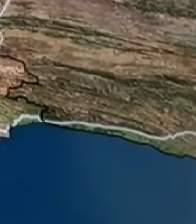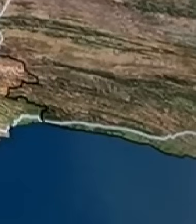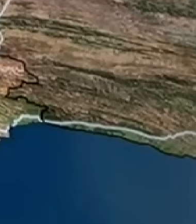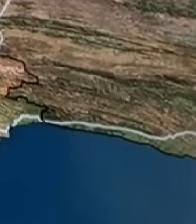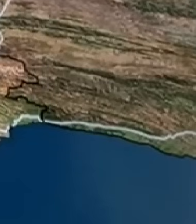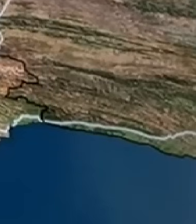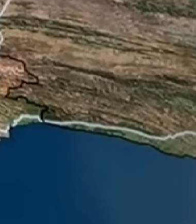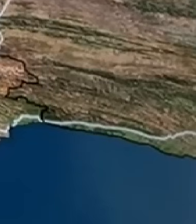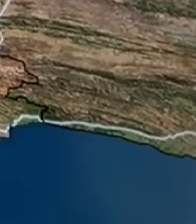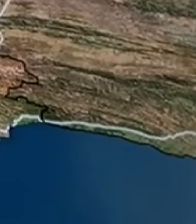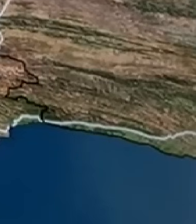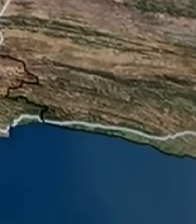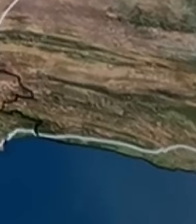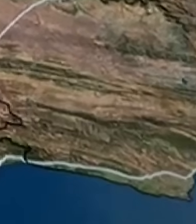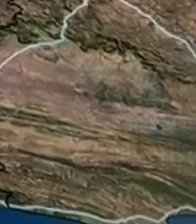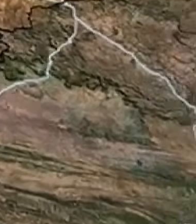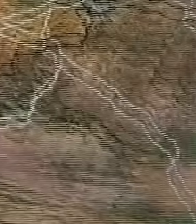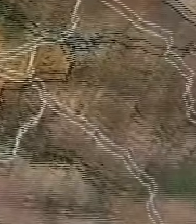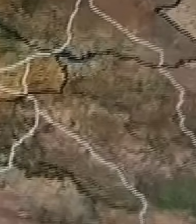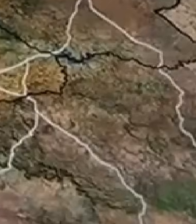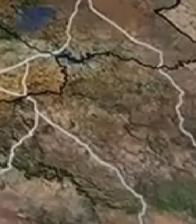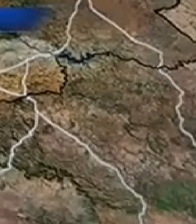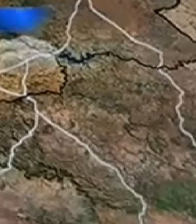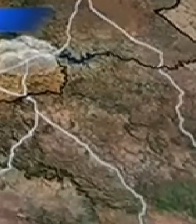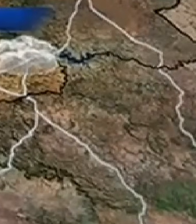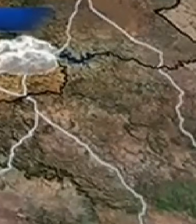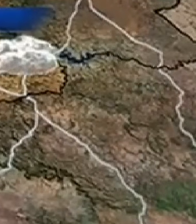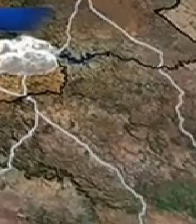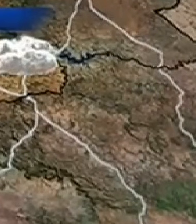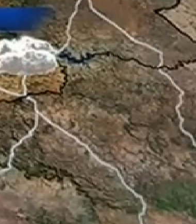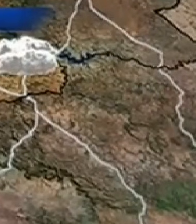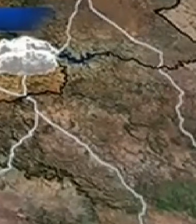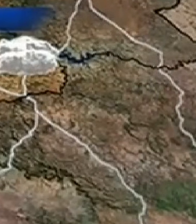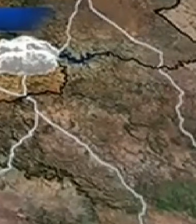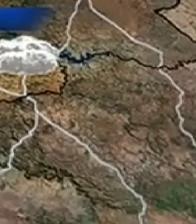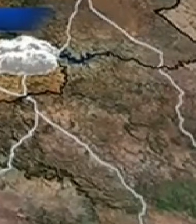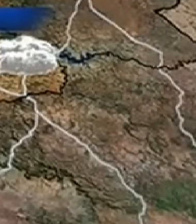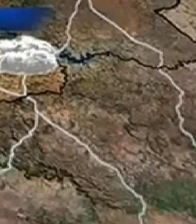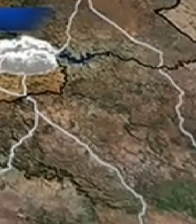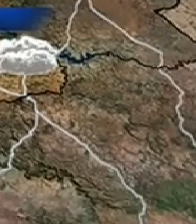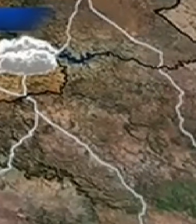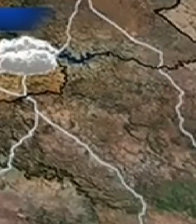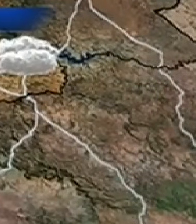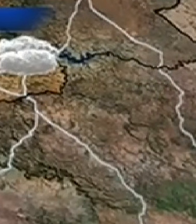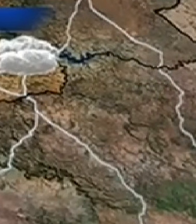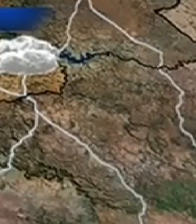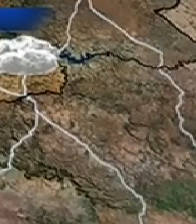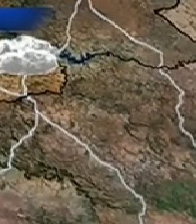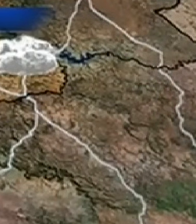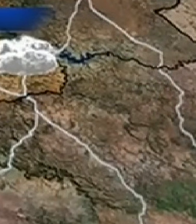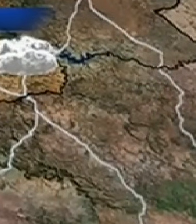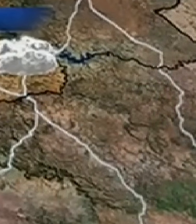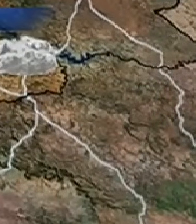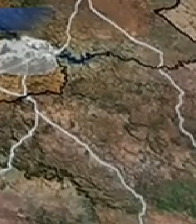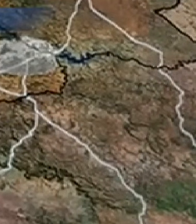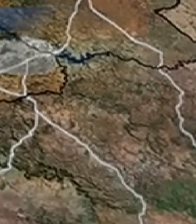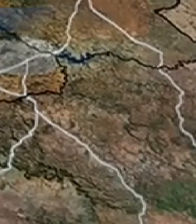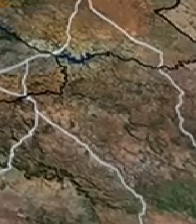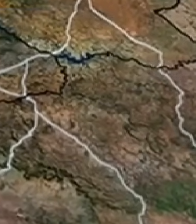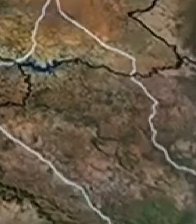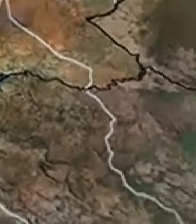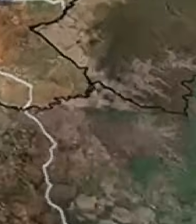salba hona ka Riversdale o tla hlo bati di khrate fela di re thafela ho leshome ntse sipleng ka ofela re shebile ka Carnarvon o tla fitla hona ka Appington